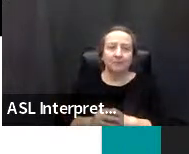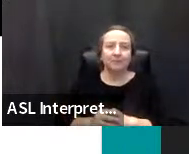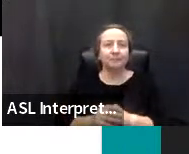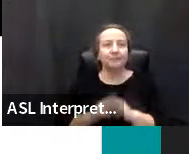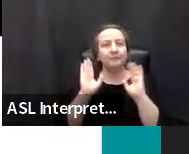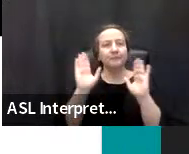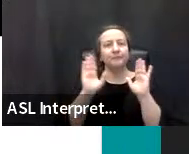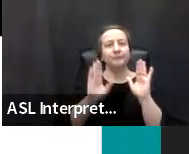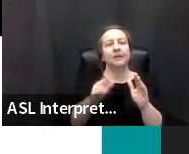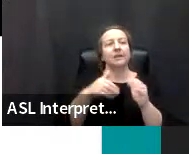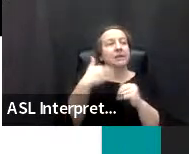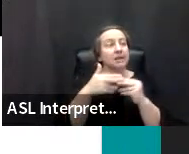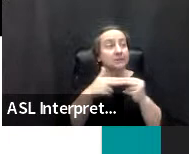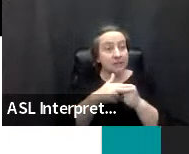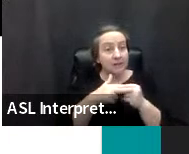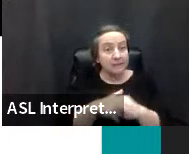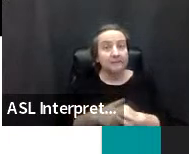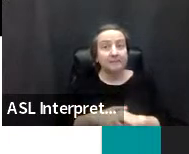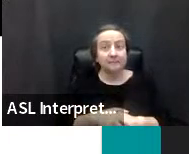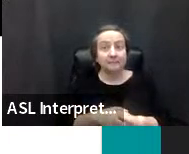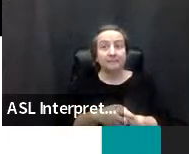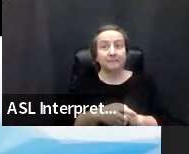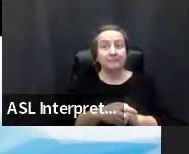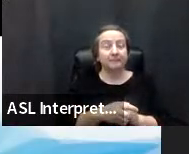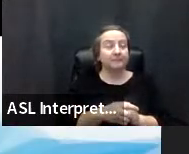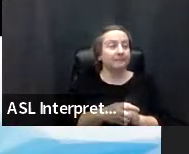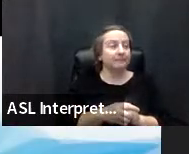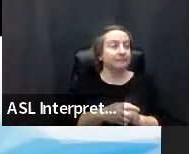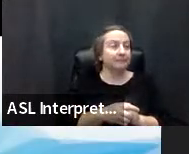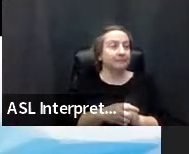Great. Next slide, please.